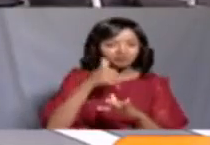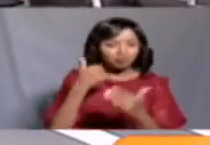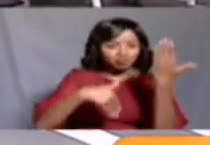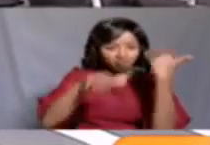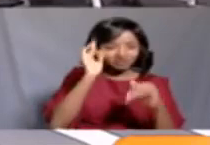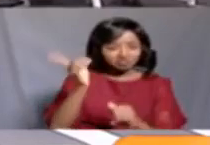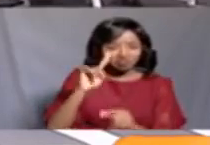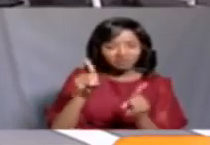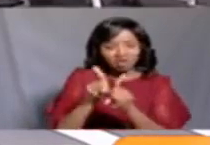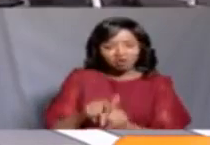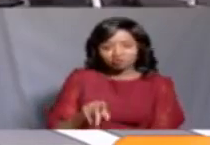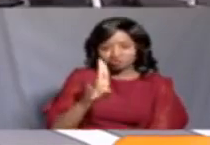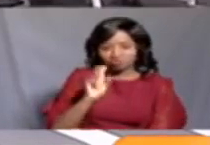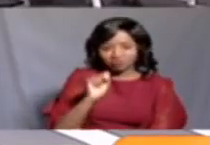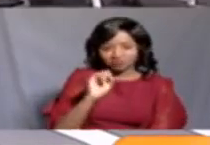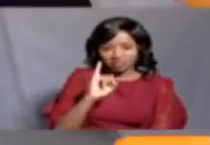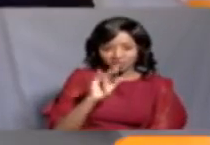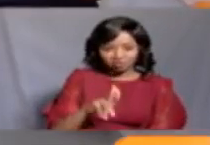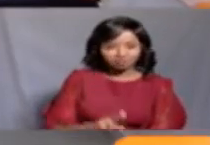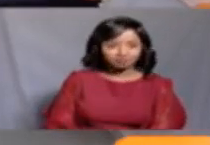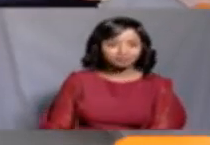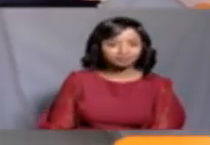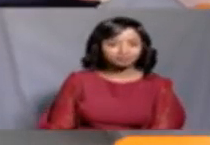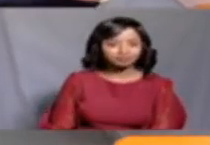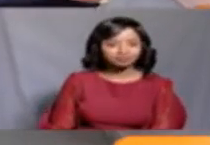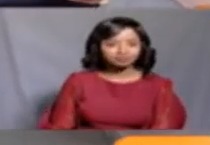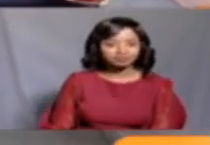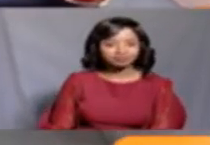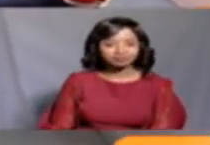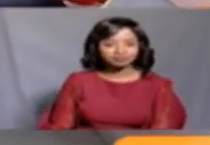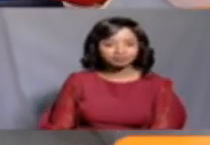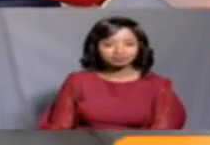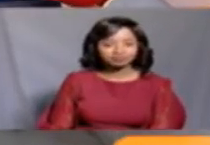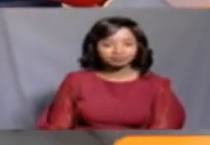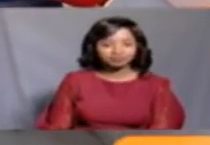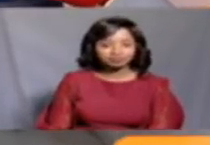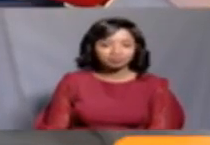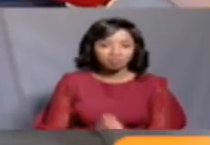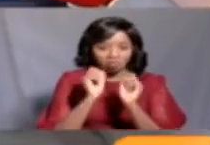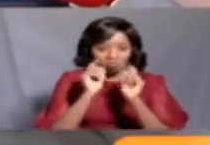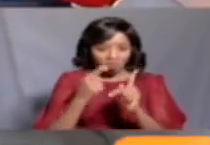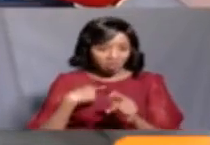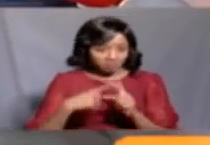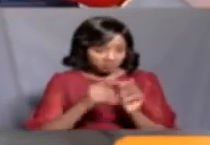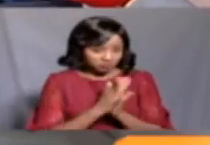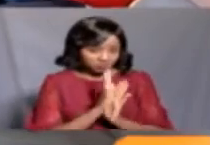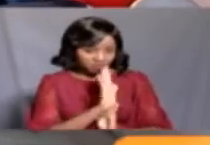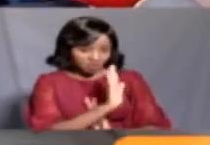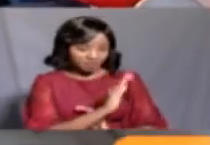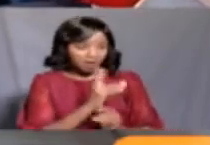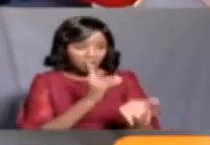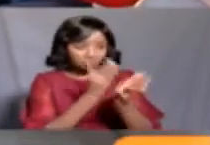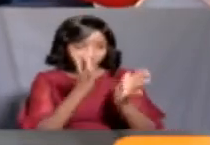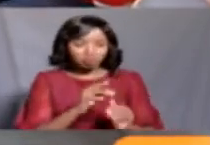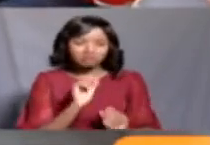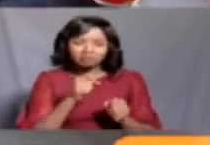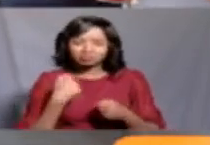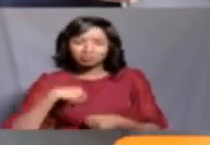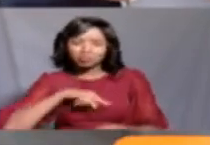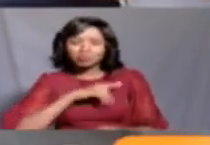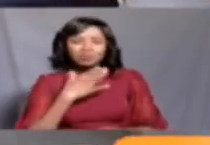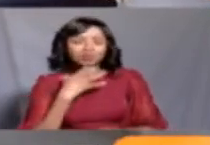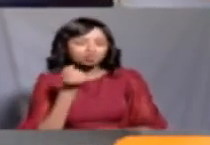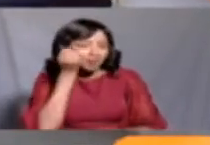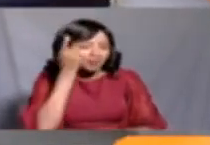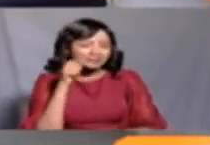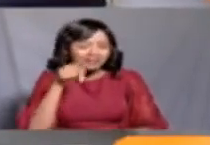and USIU as well. Thank you so much for coming in. Let me begin with you, Dr. Githua. Just in terms of getting a sense of what we're talking